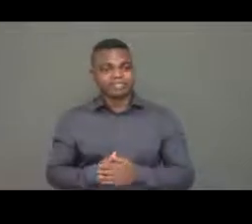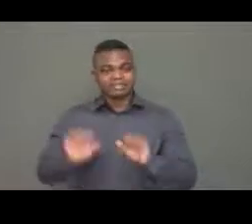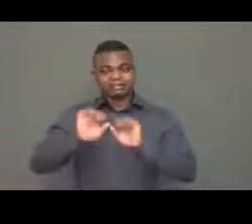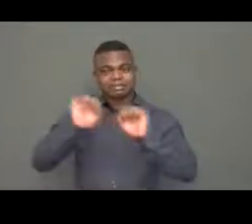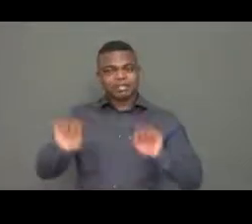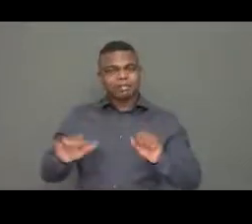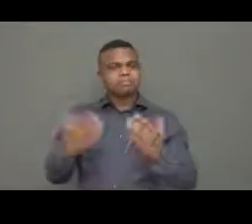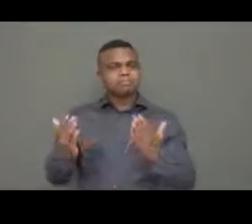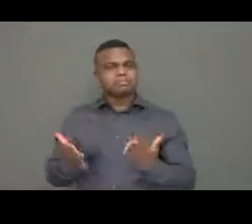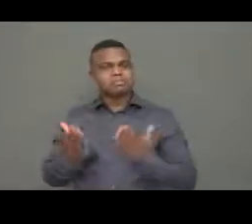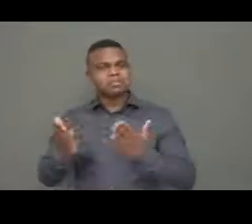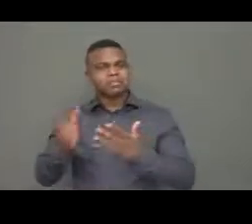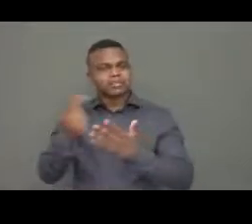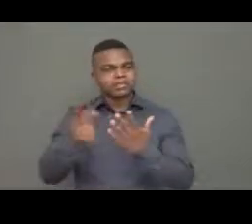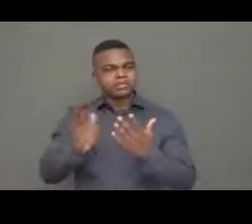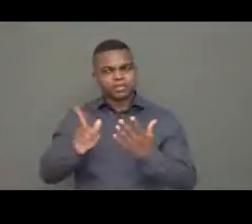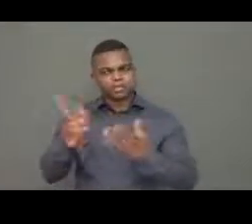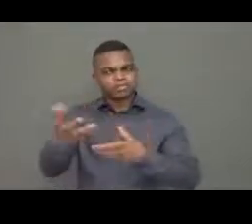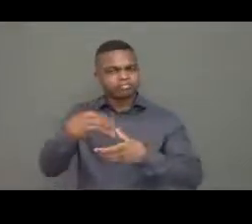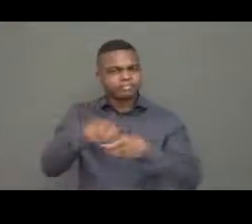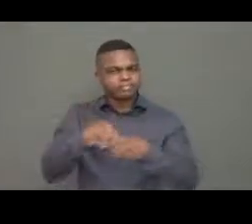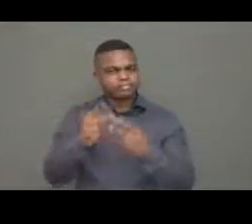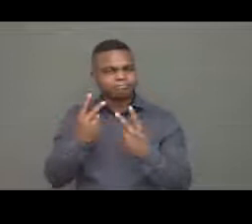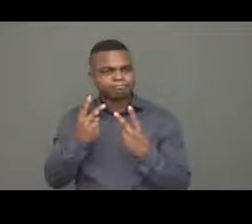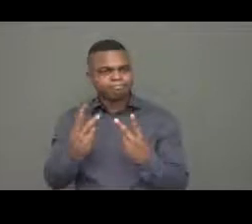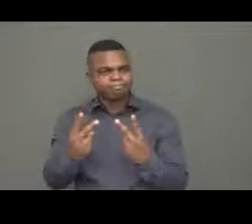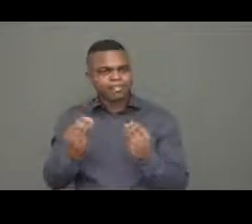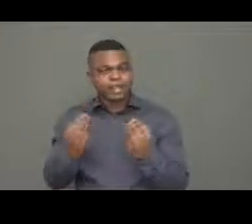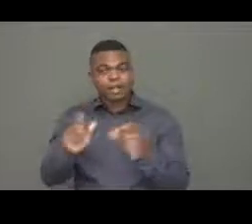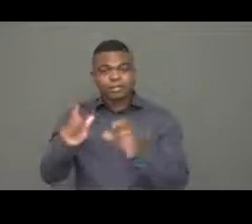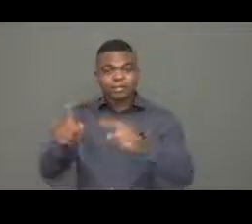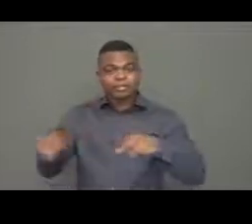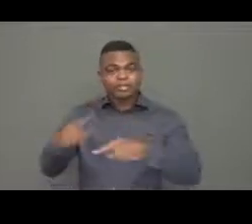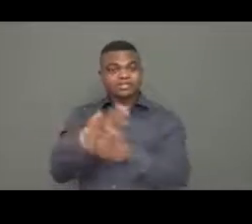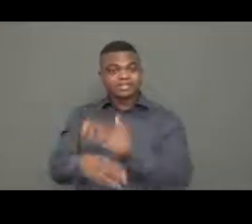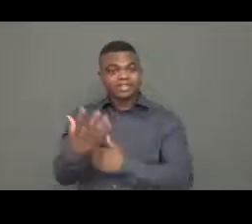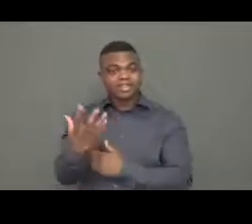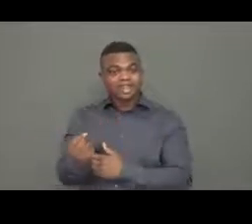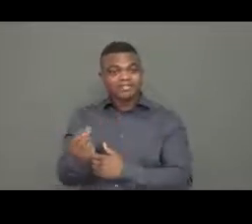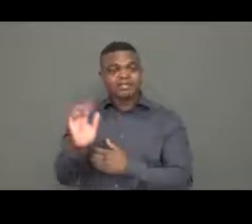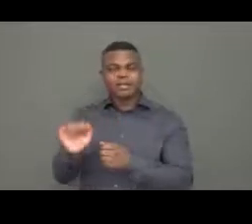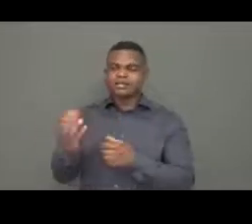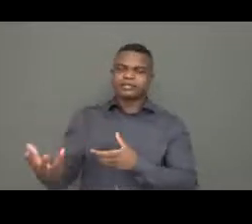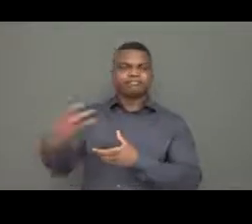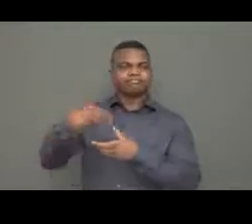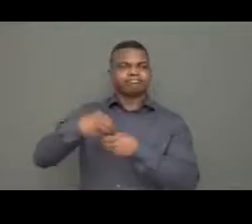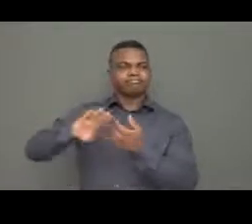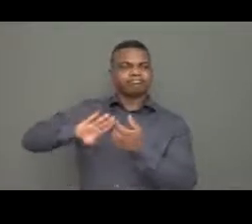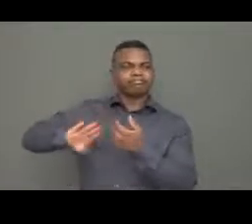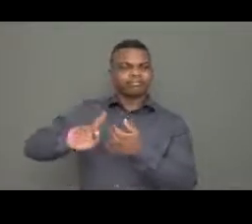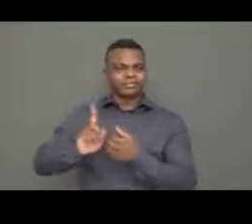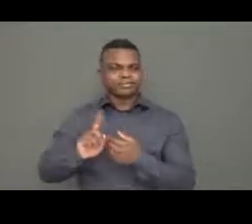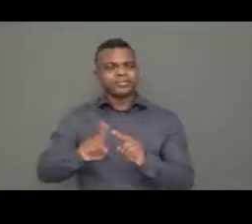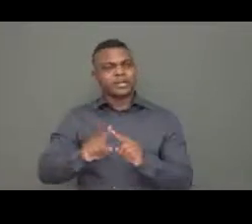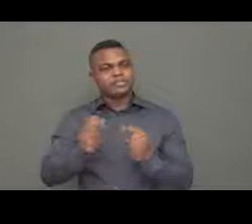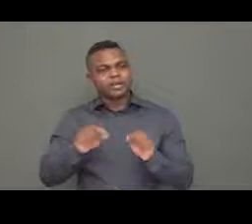that they are fit for purpose. You could involve a person with disability, for they're the experts. Be an advocate for change with